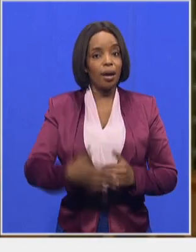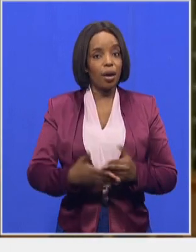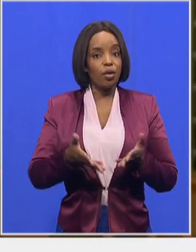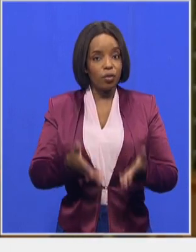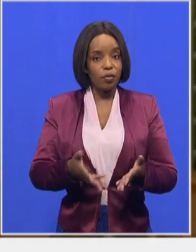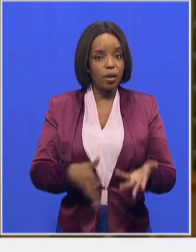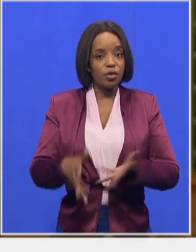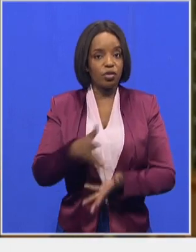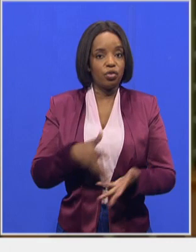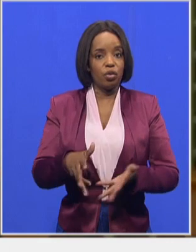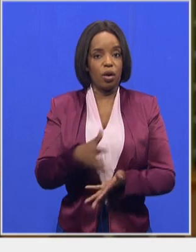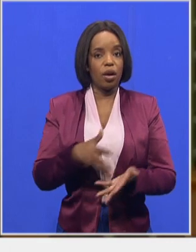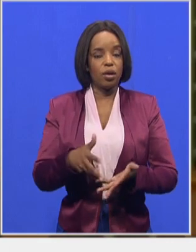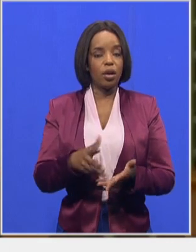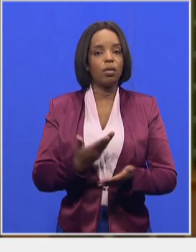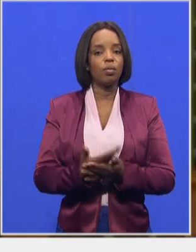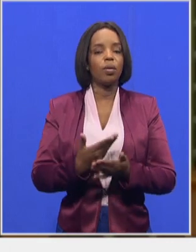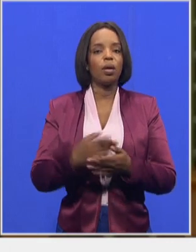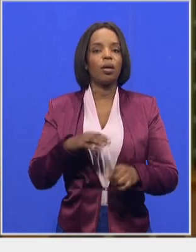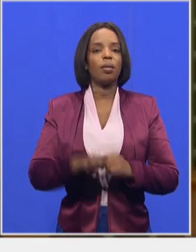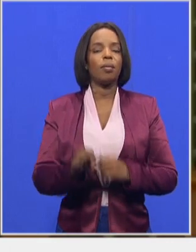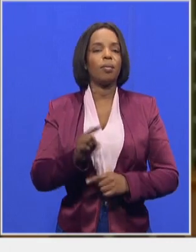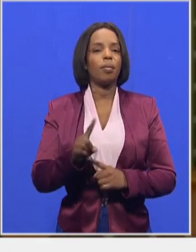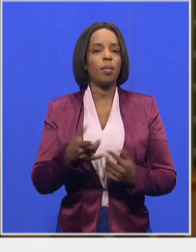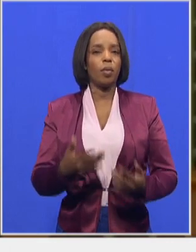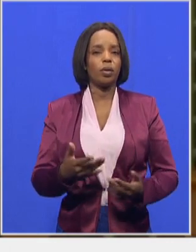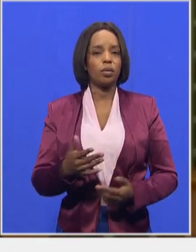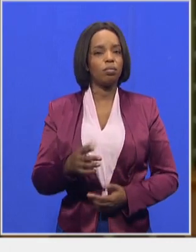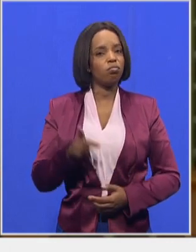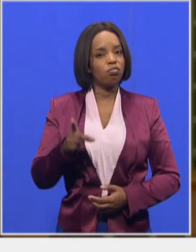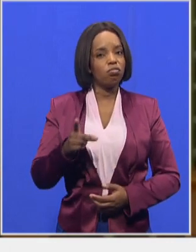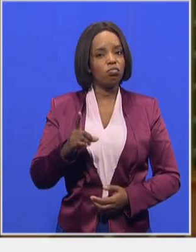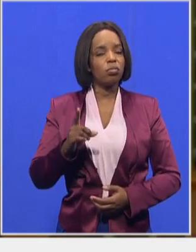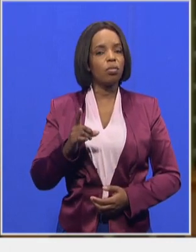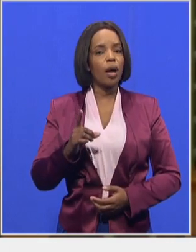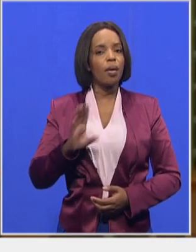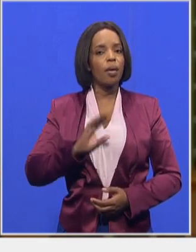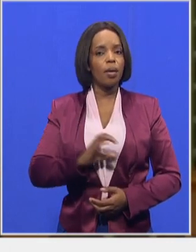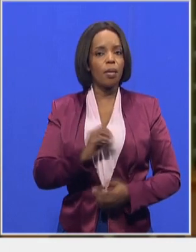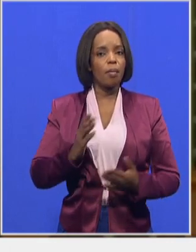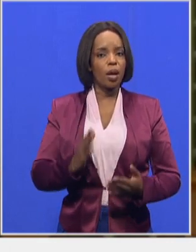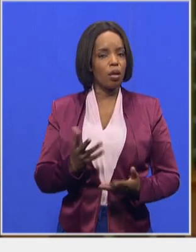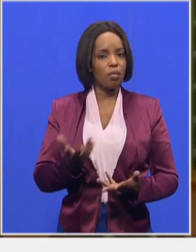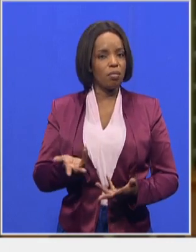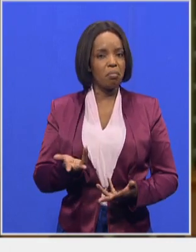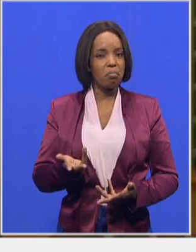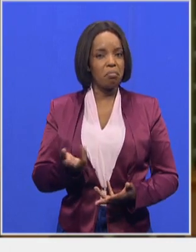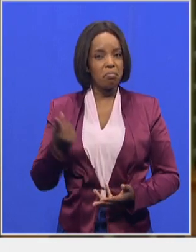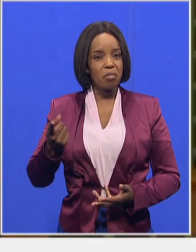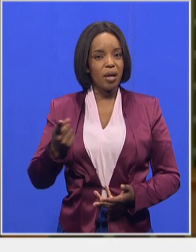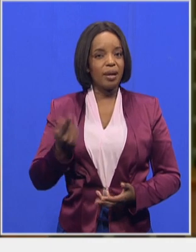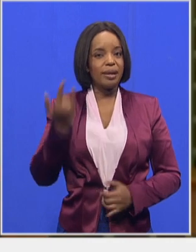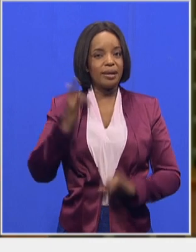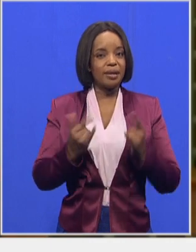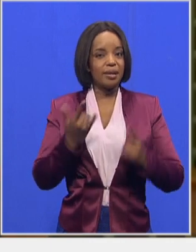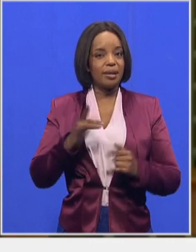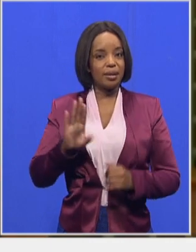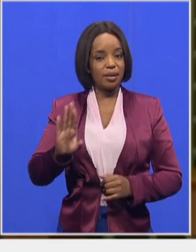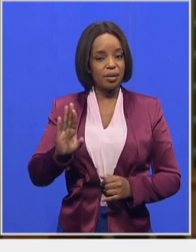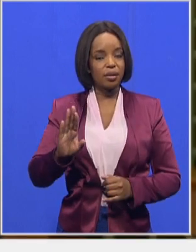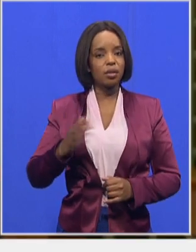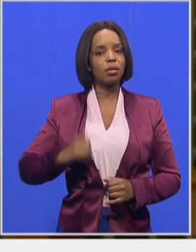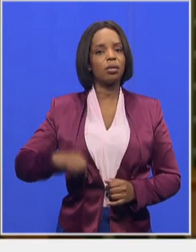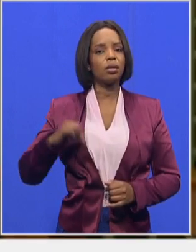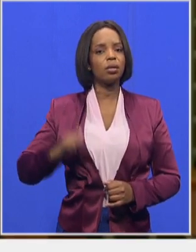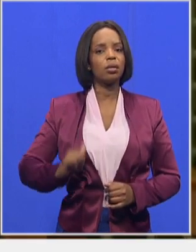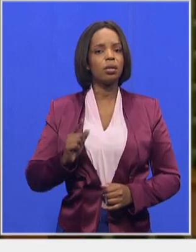been malfeasance on the side of our officials, because they committed a city to an investigation that possibly costed